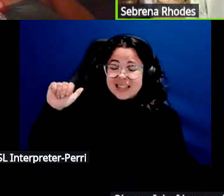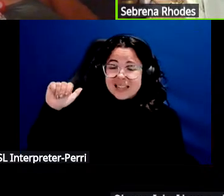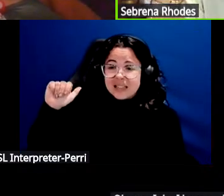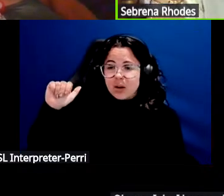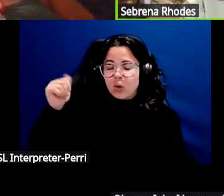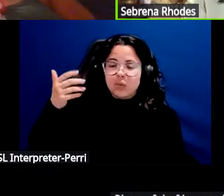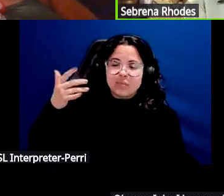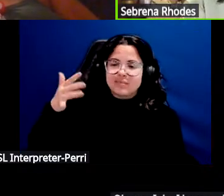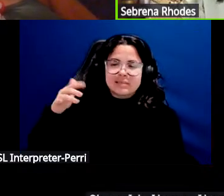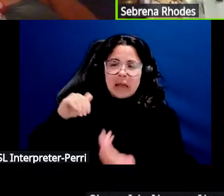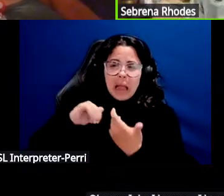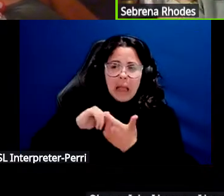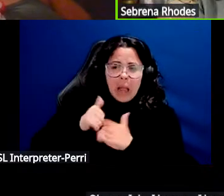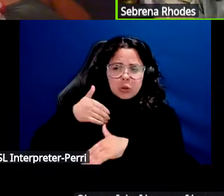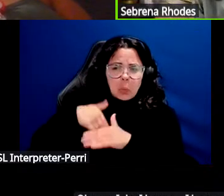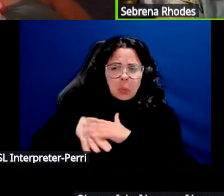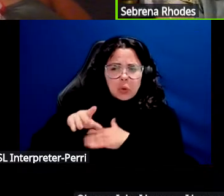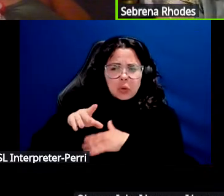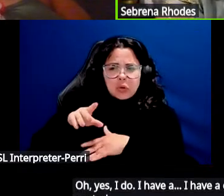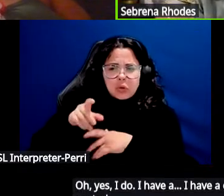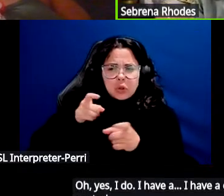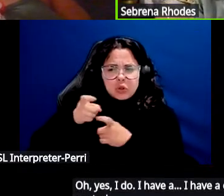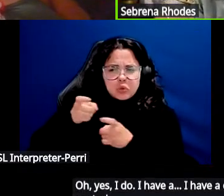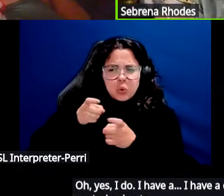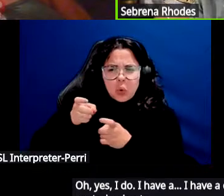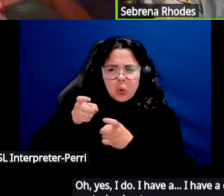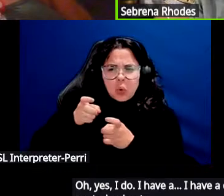how is the birth control going to be